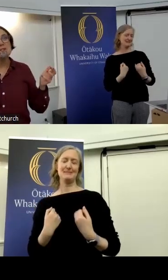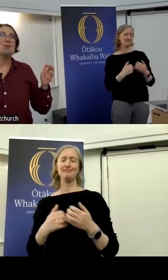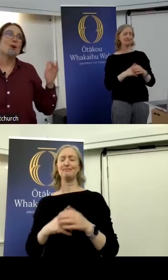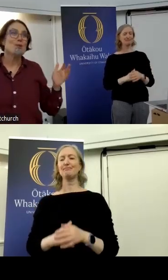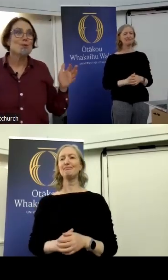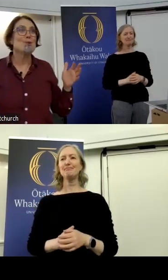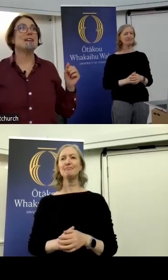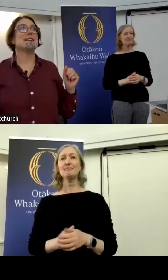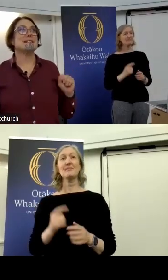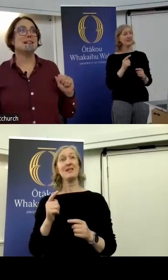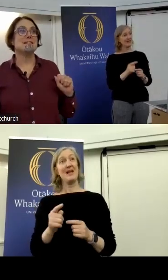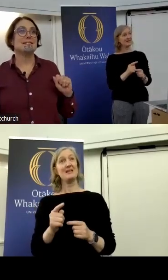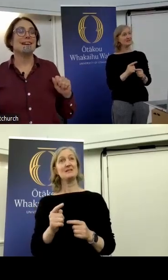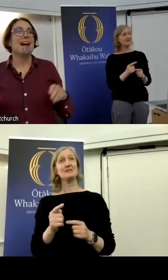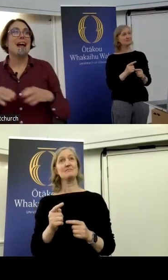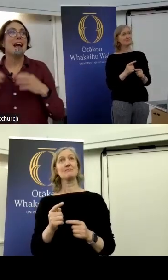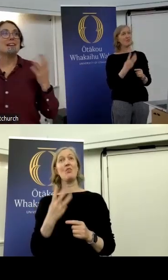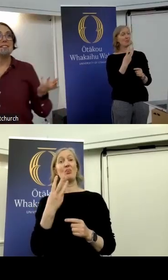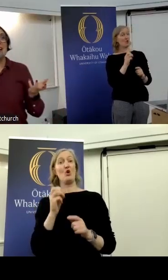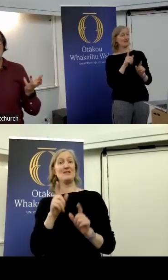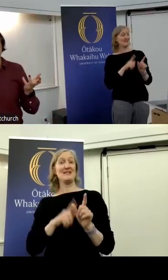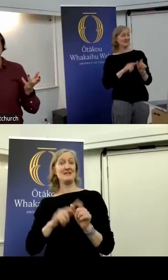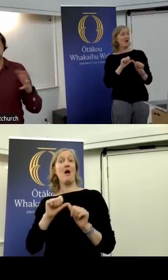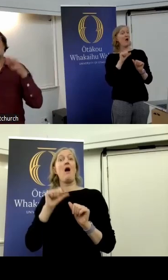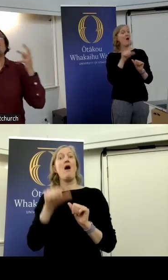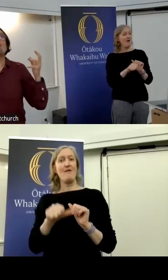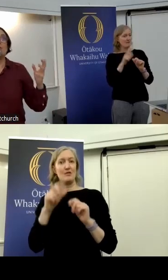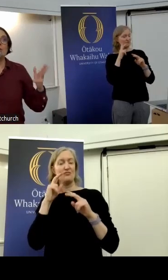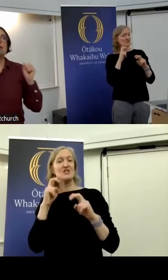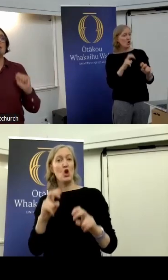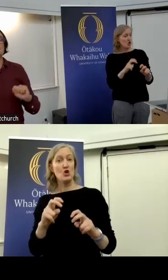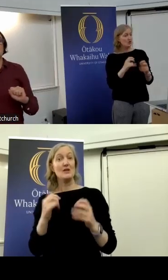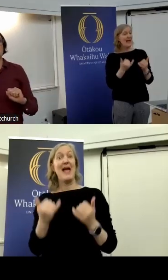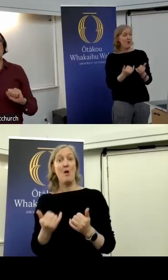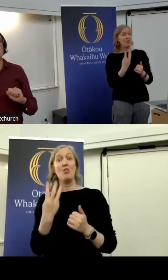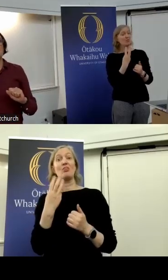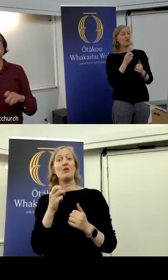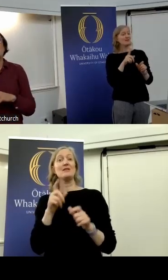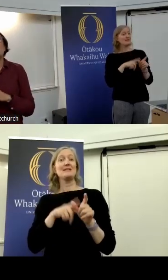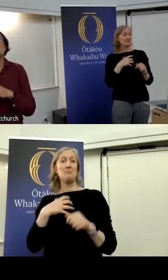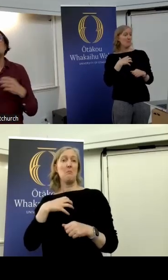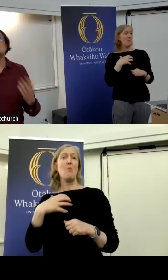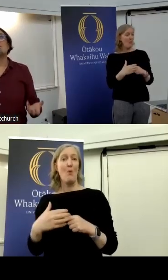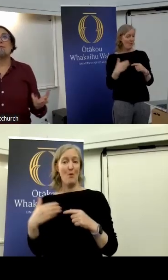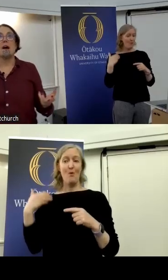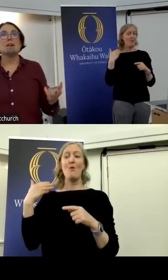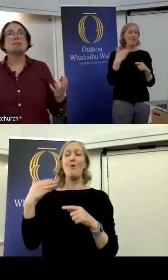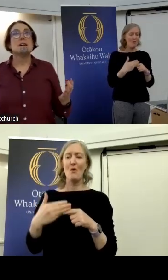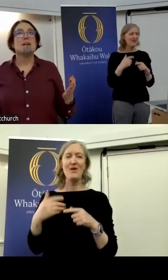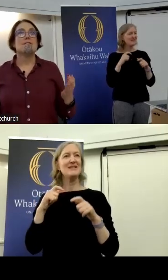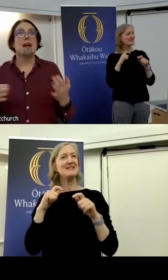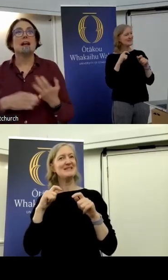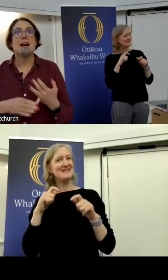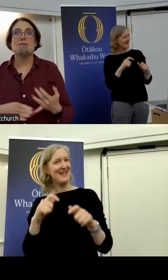that was, 30 years later. And today, 30 years after that, we still